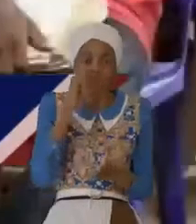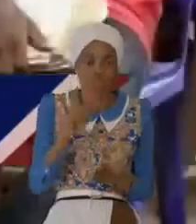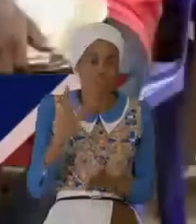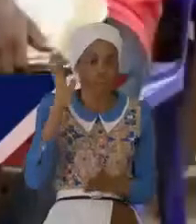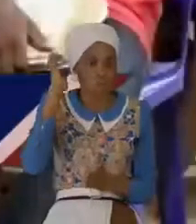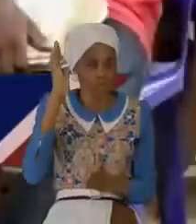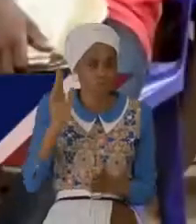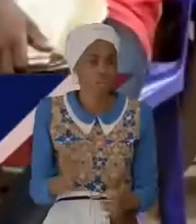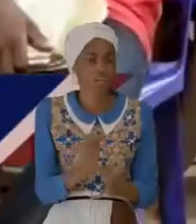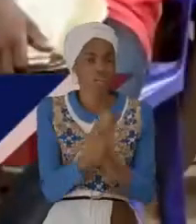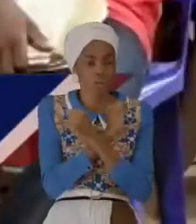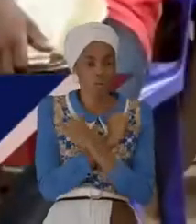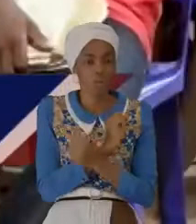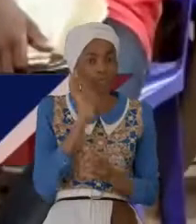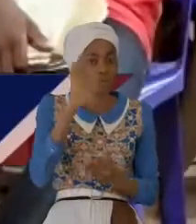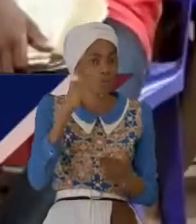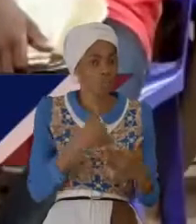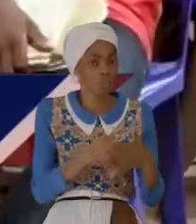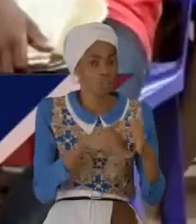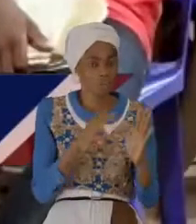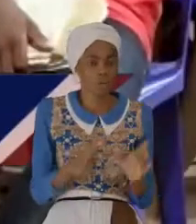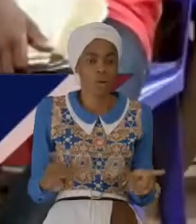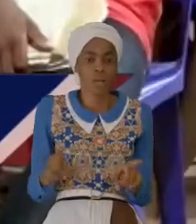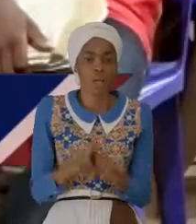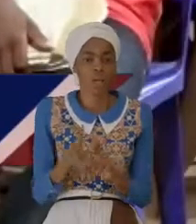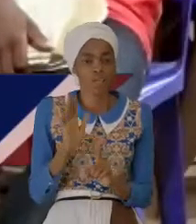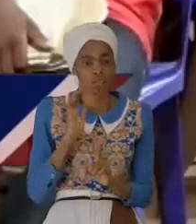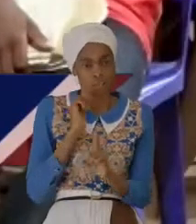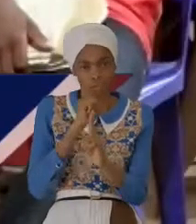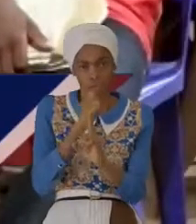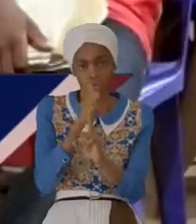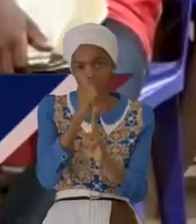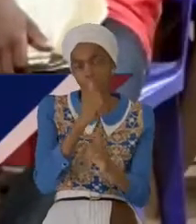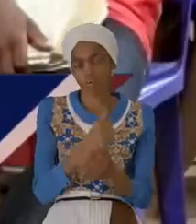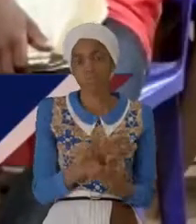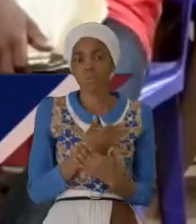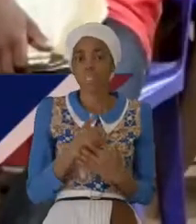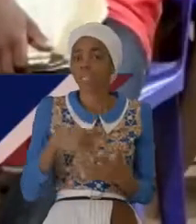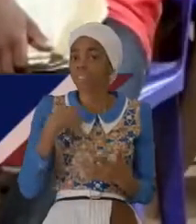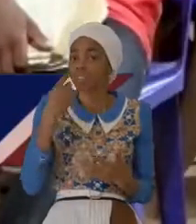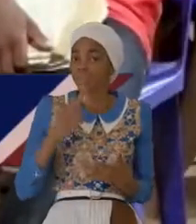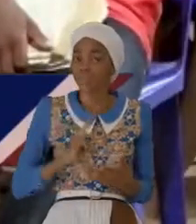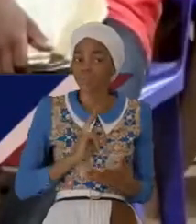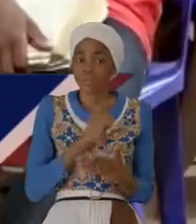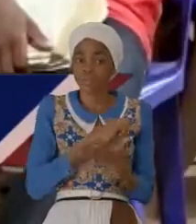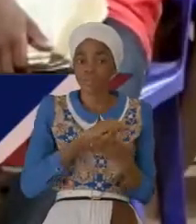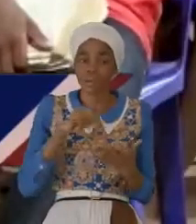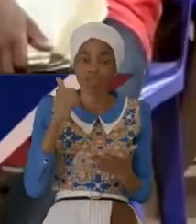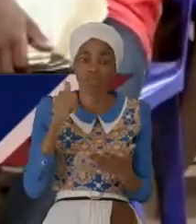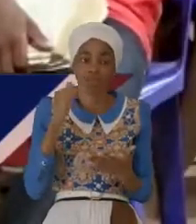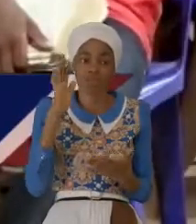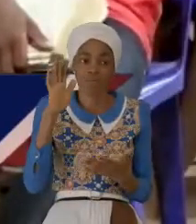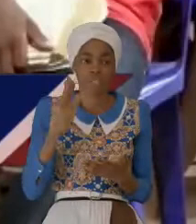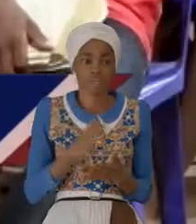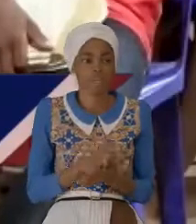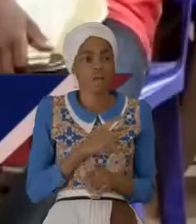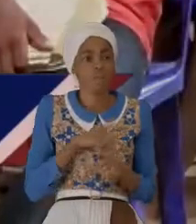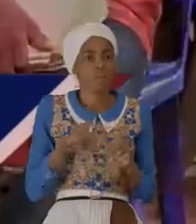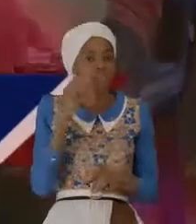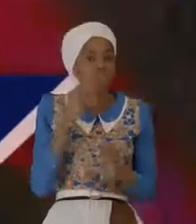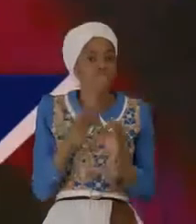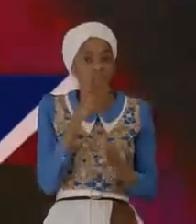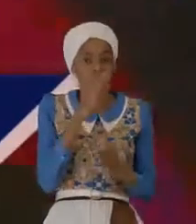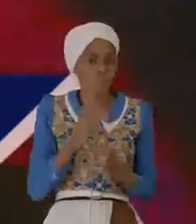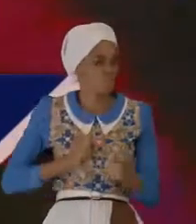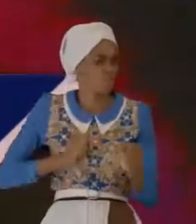thy neighbor as thyself and then he tells us in verse 15 it says but if